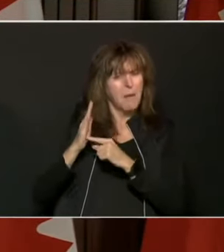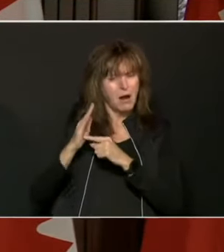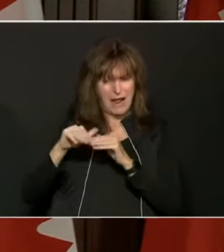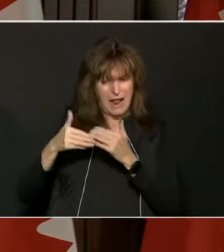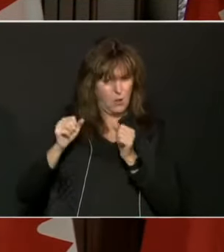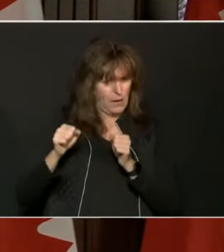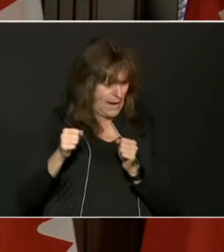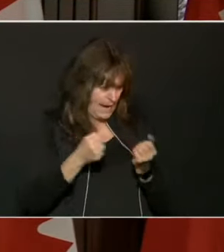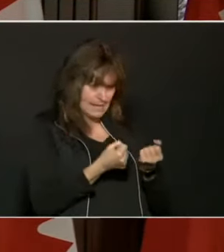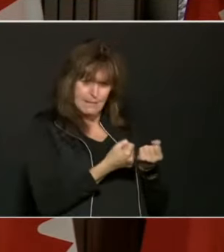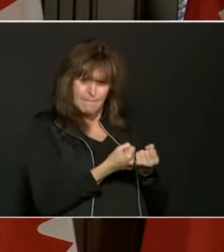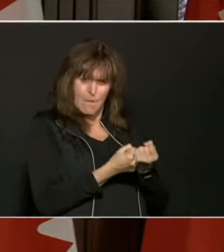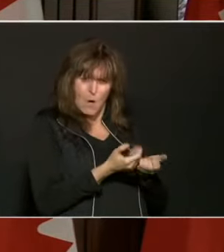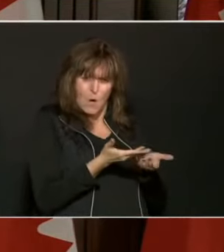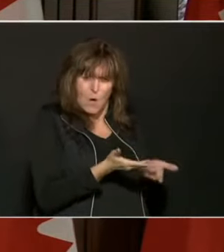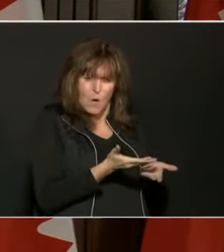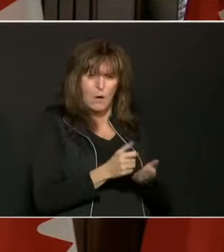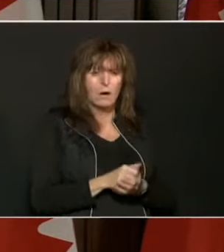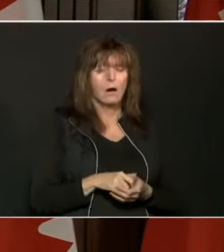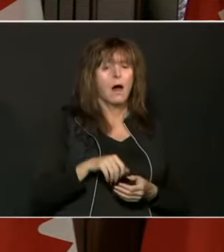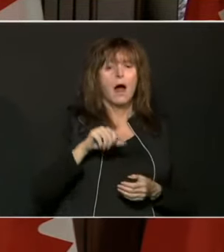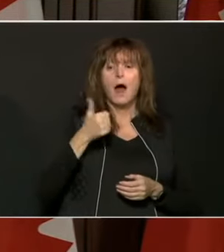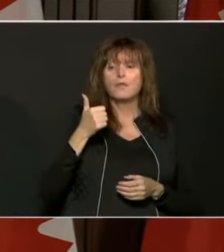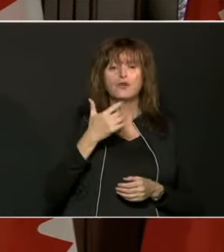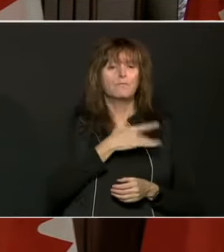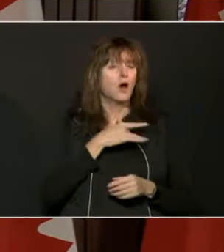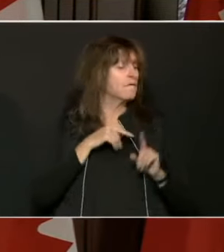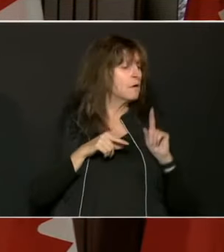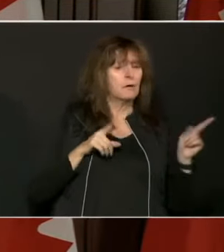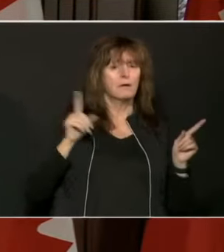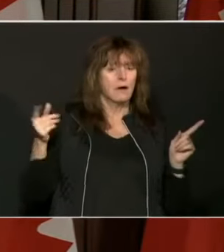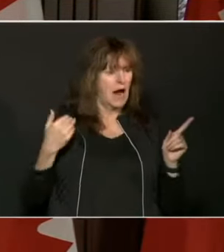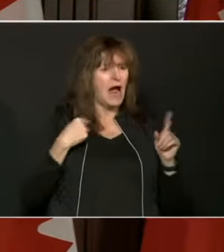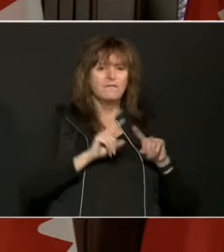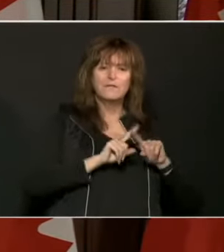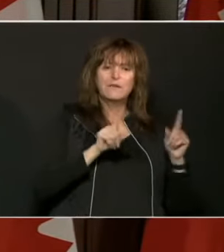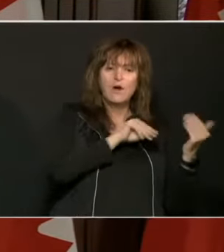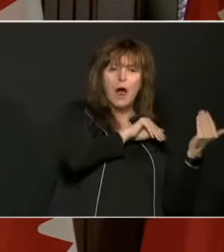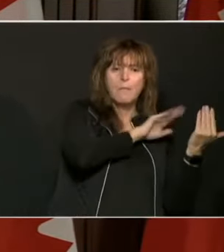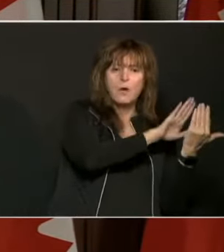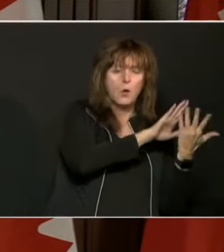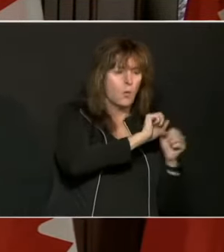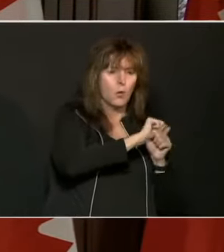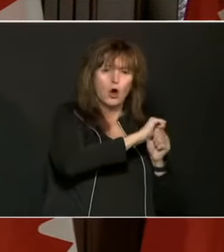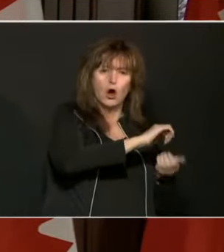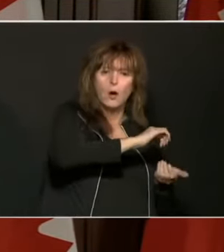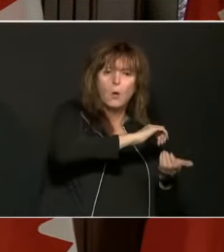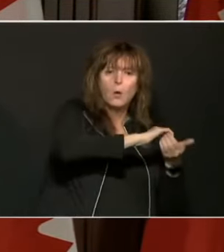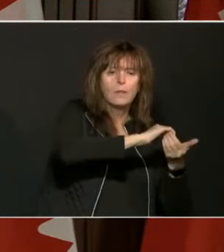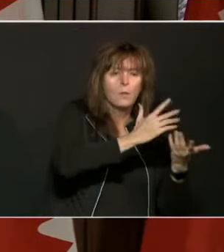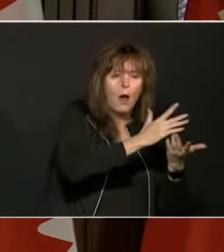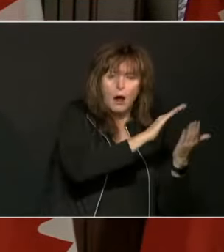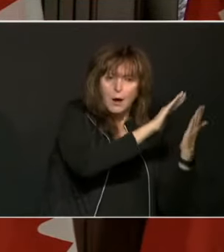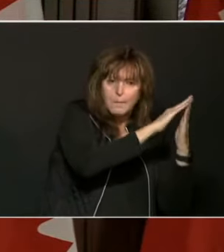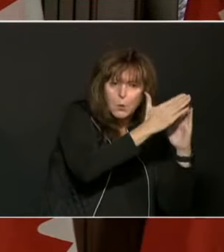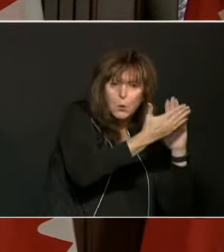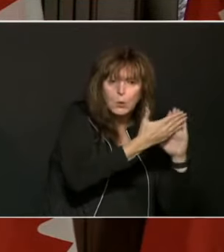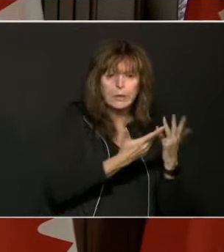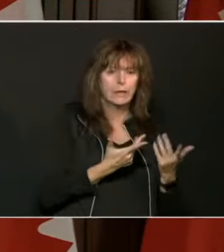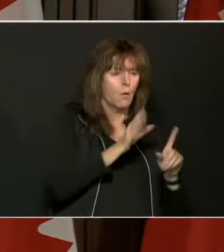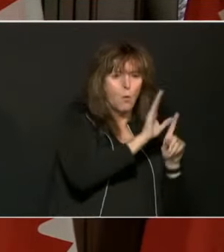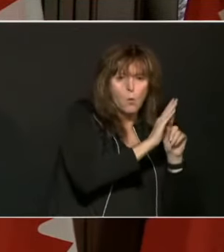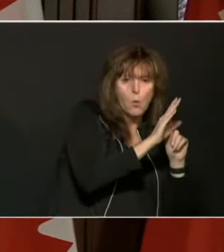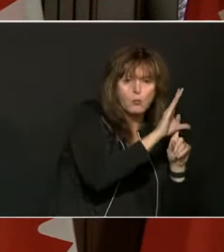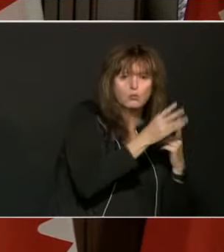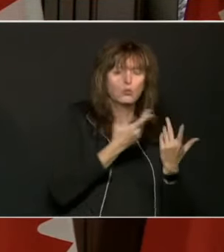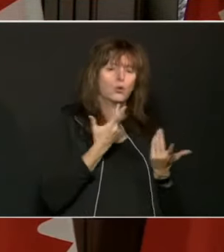of the province that are doing different things where they're working with different groups and ethnic groups and different ones that they know they're trying to address and make the best strategy,